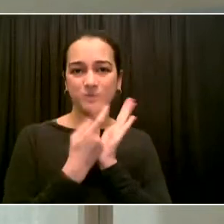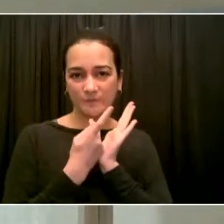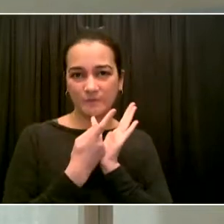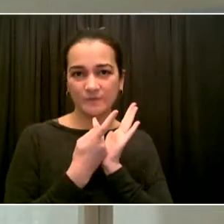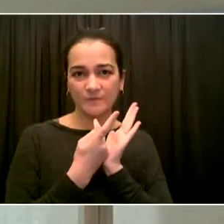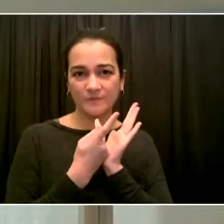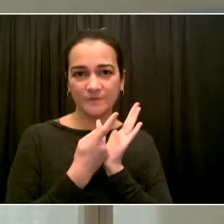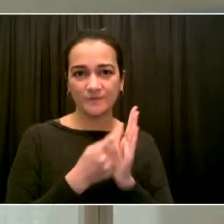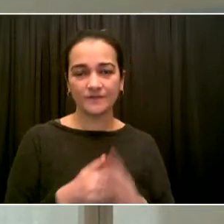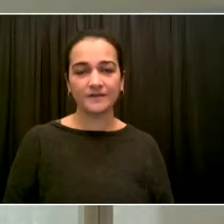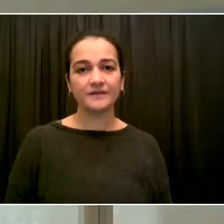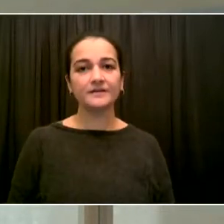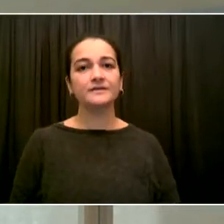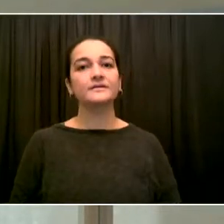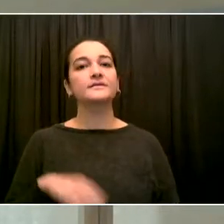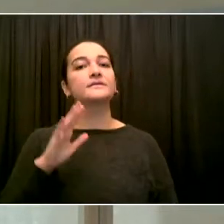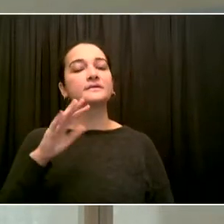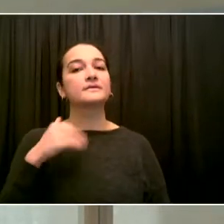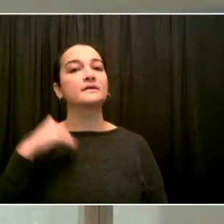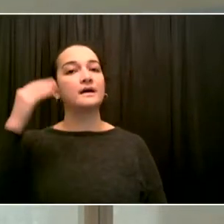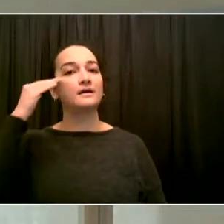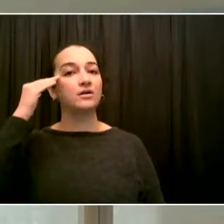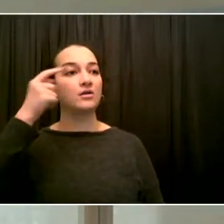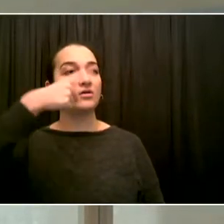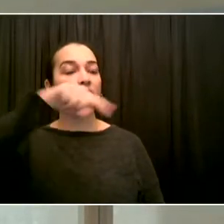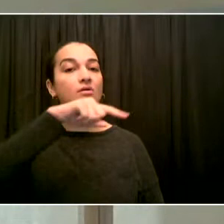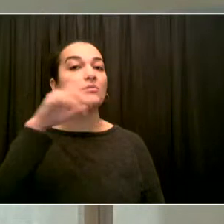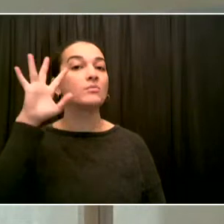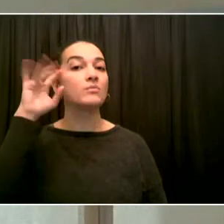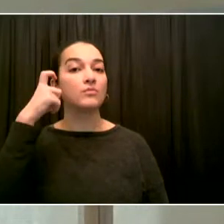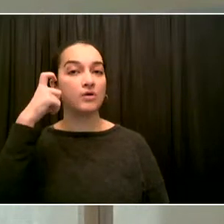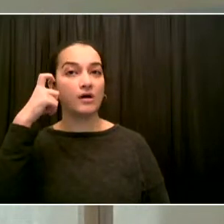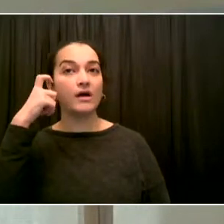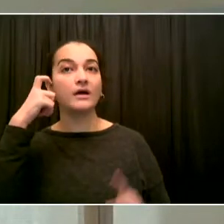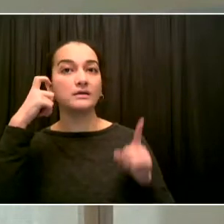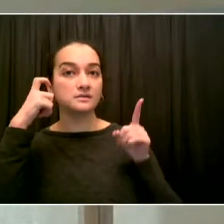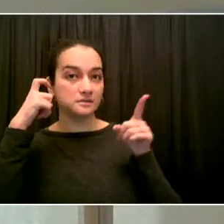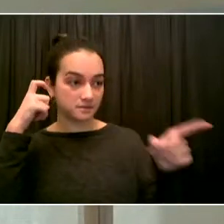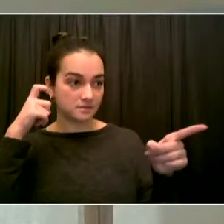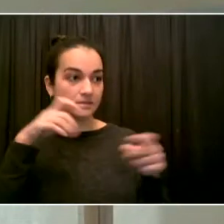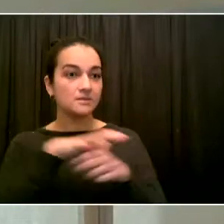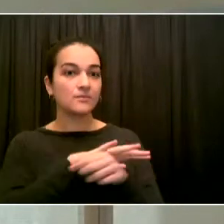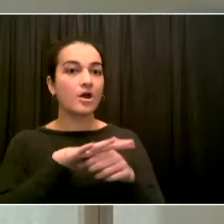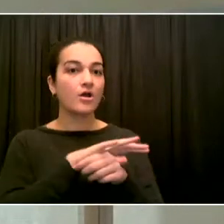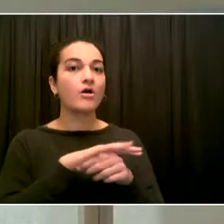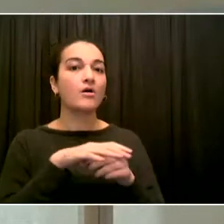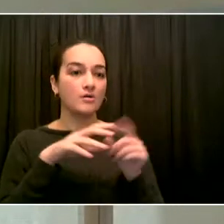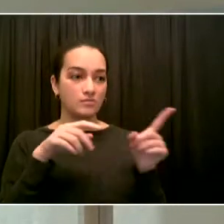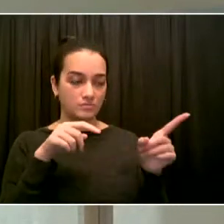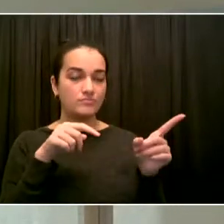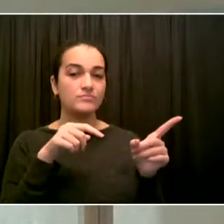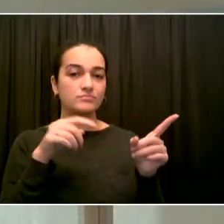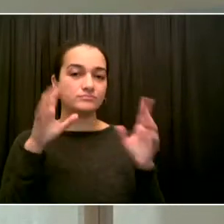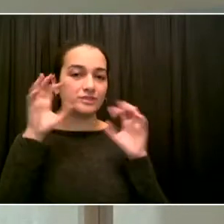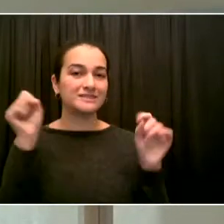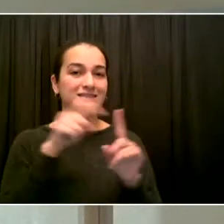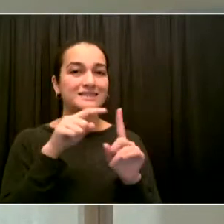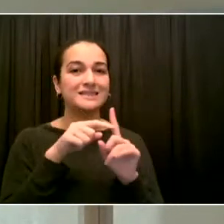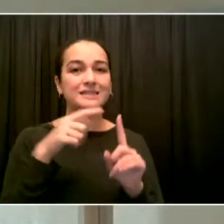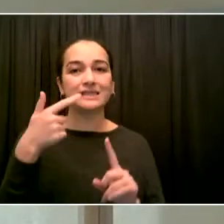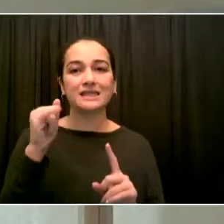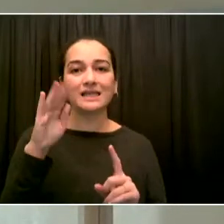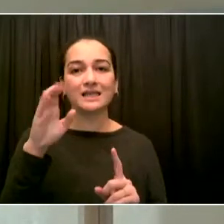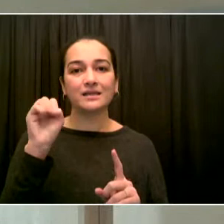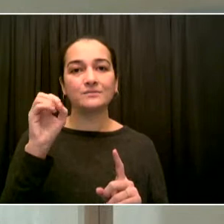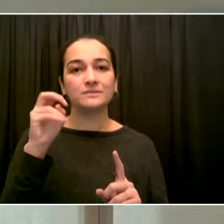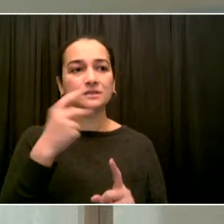Member Levine and soon to be Borough President Levine, were incredibly important partners, along with the whole council, in making this happen. But in